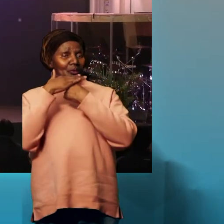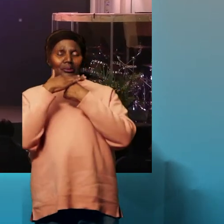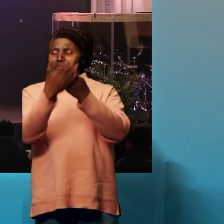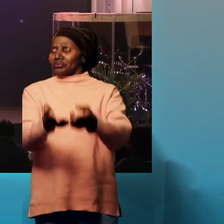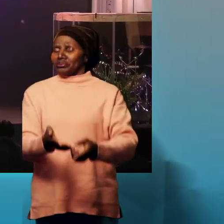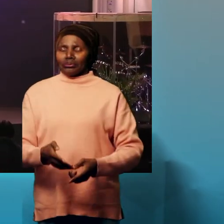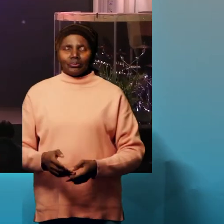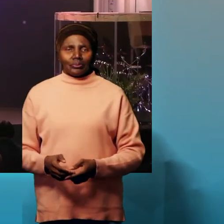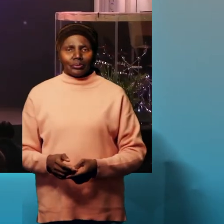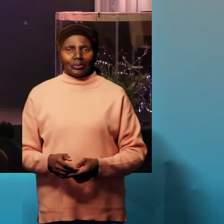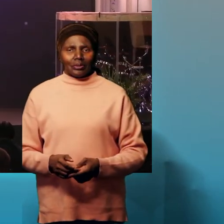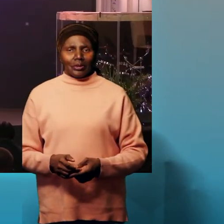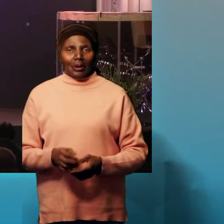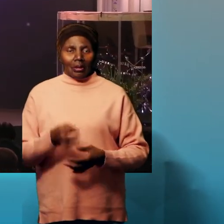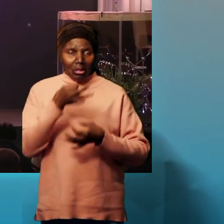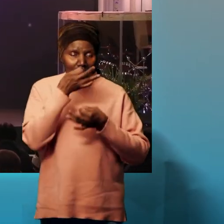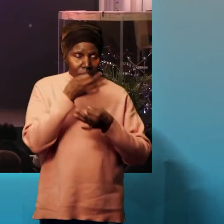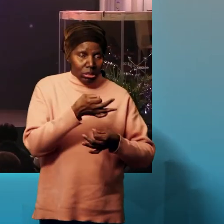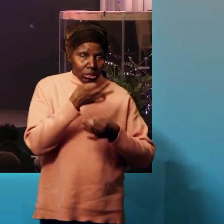Jesus.